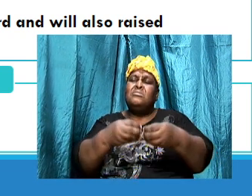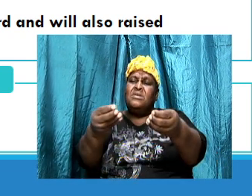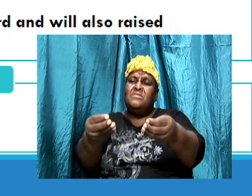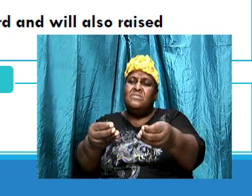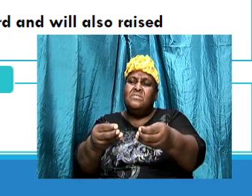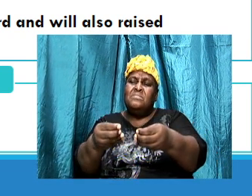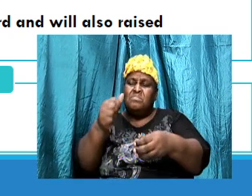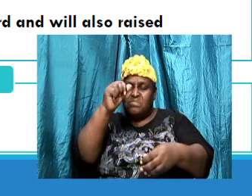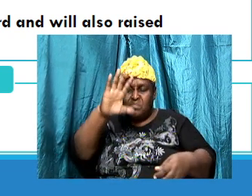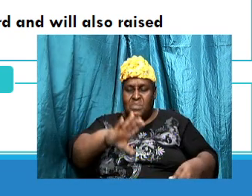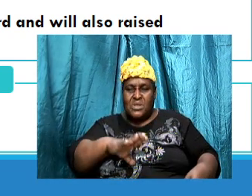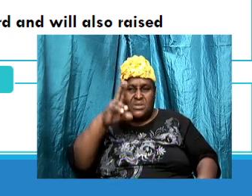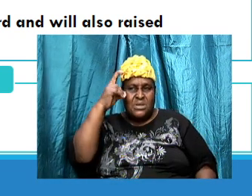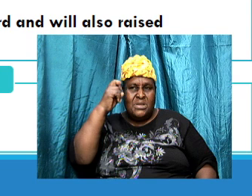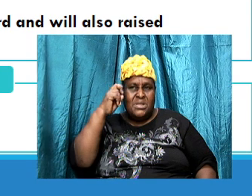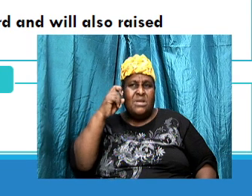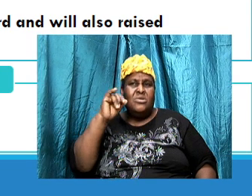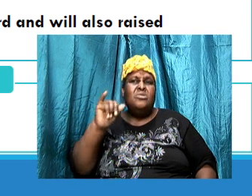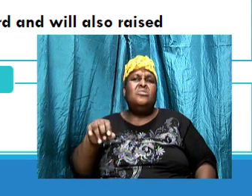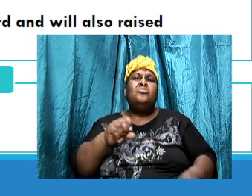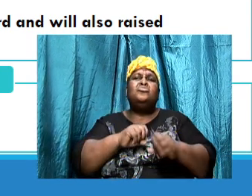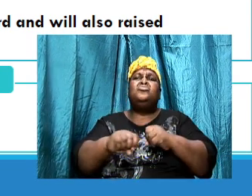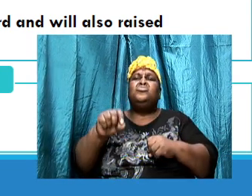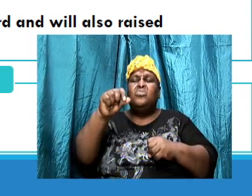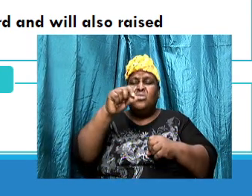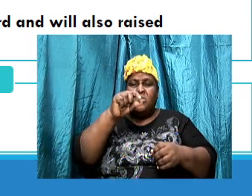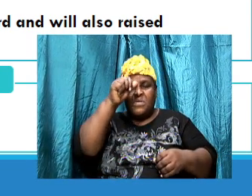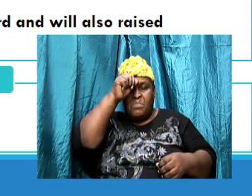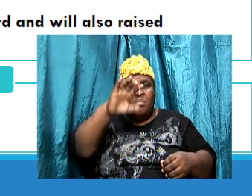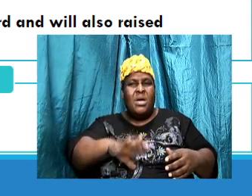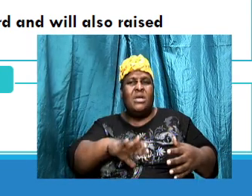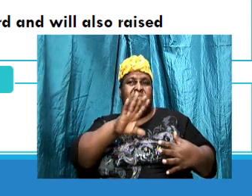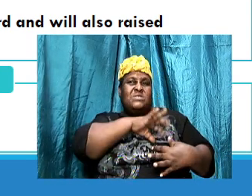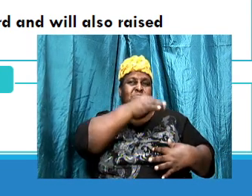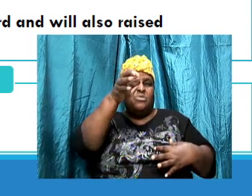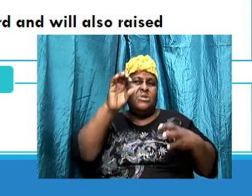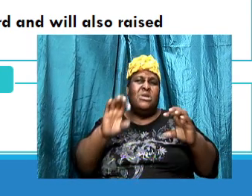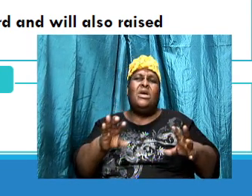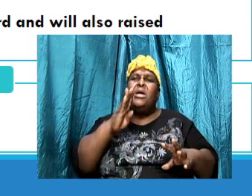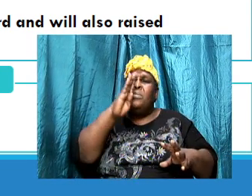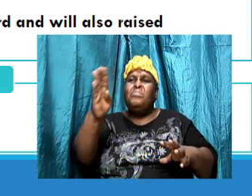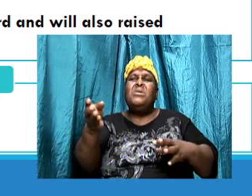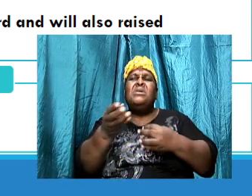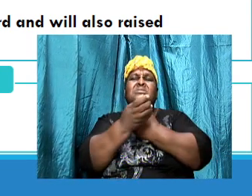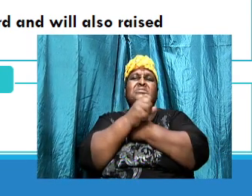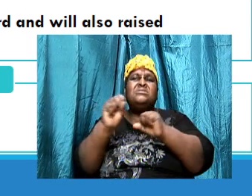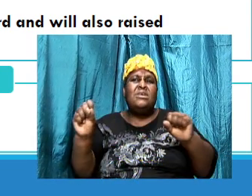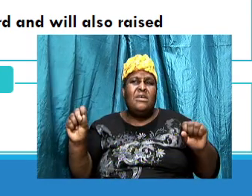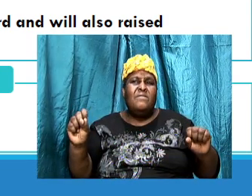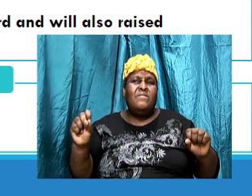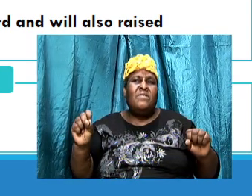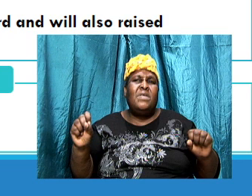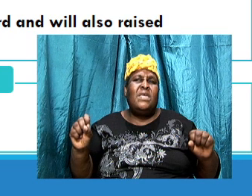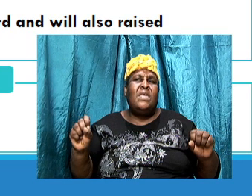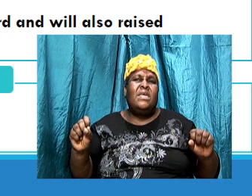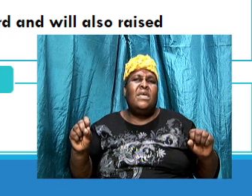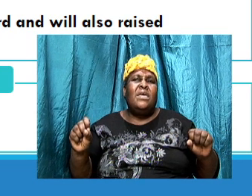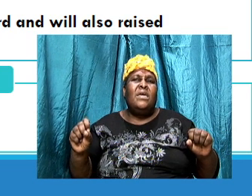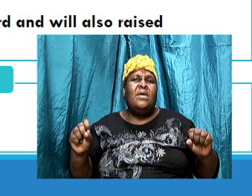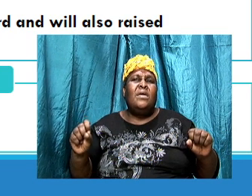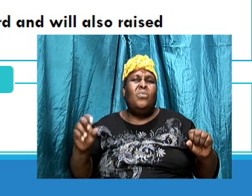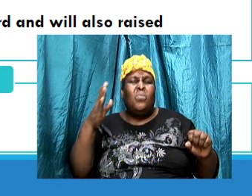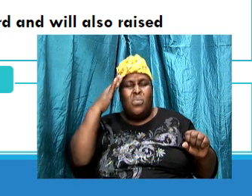out from the outset, and you might wonder why sometimes we have to read somebody out of the church, as it were. You know, this again